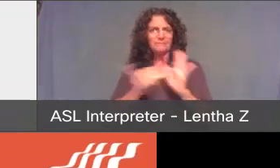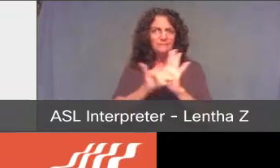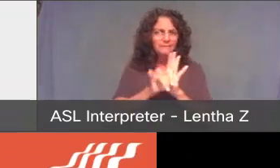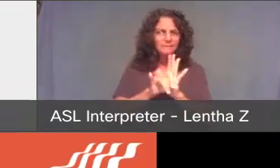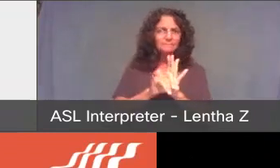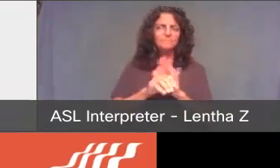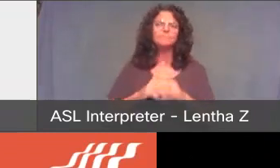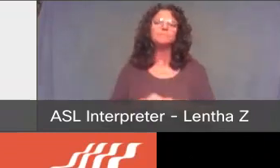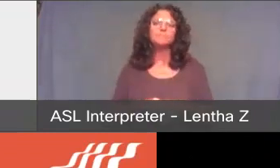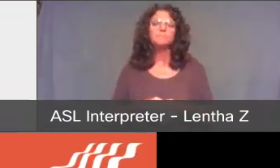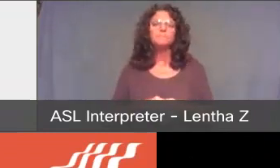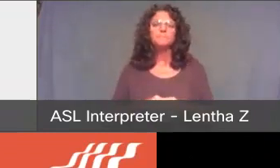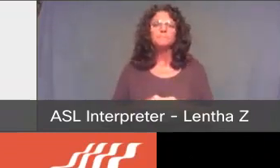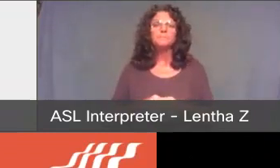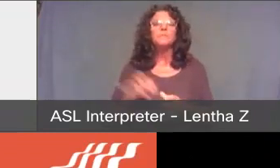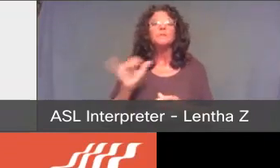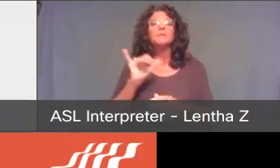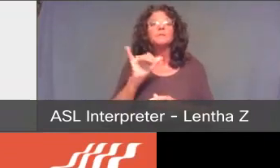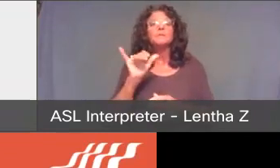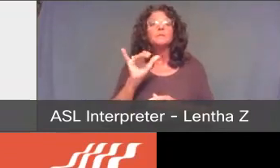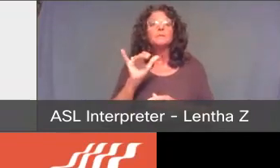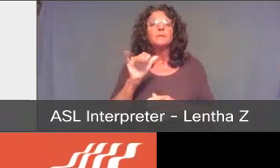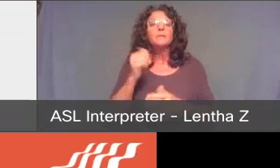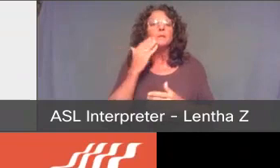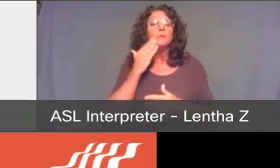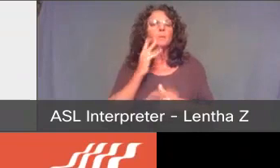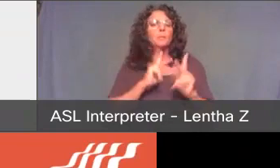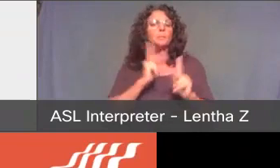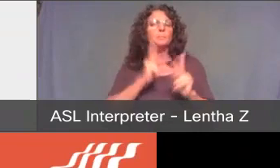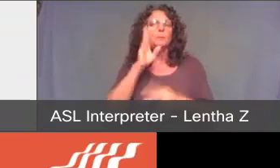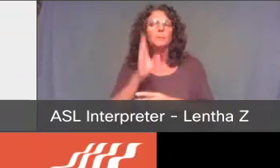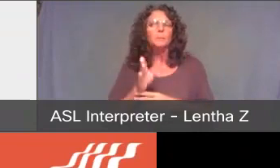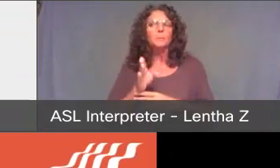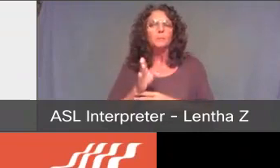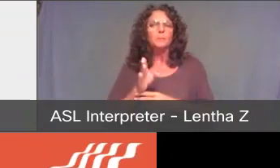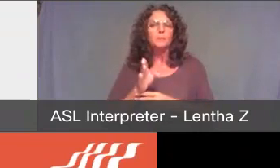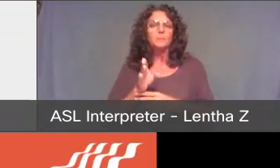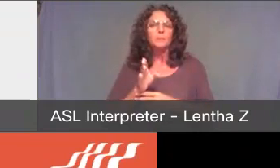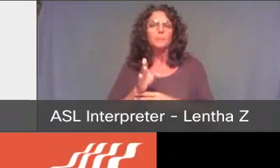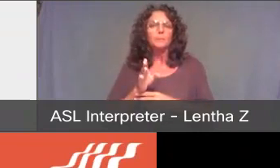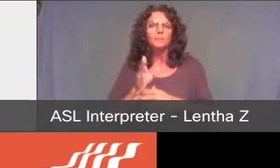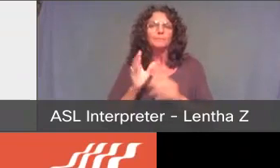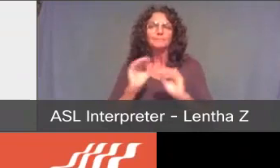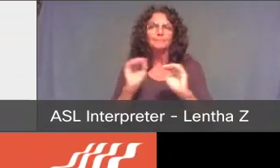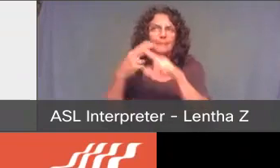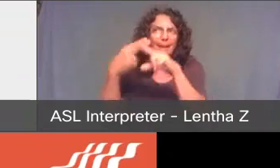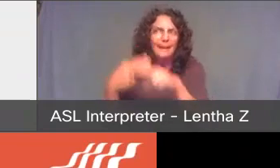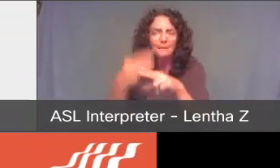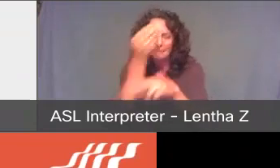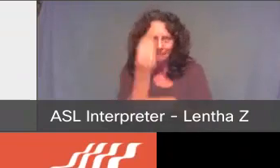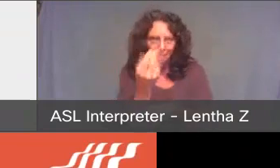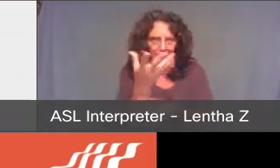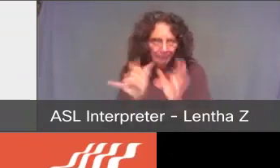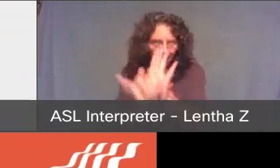know, and these are all based loosely on like people that I know directly. Obviously not, you know, any identifiable information. It's all